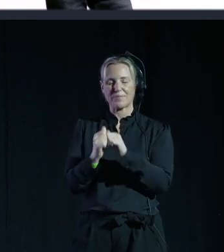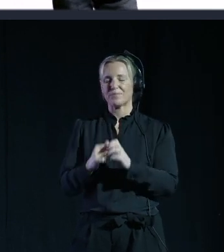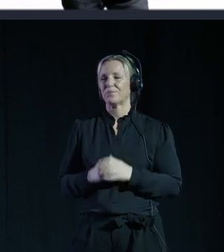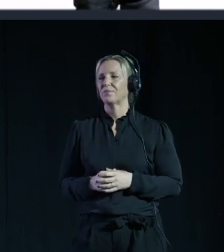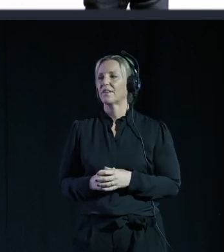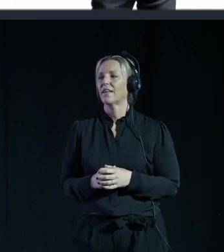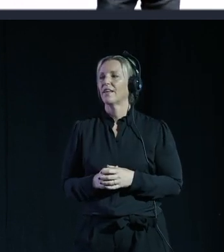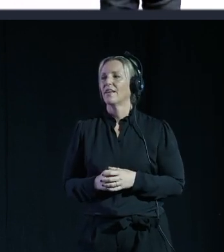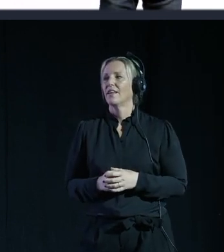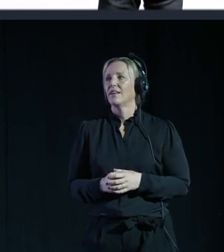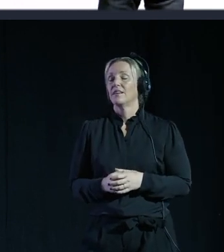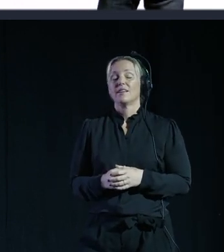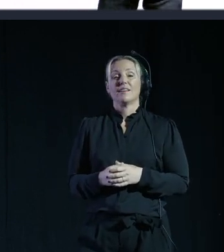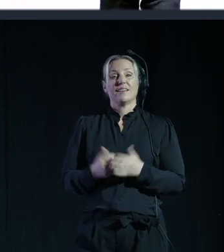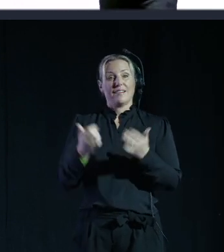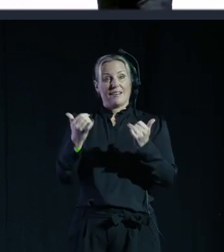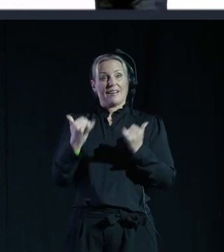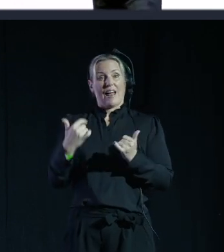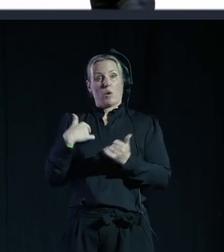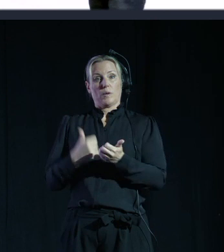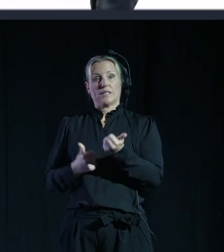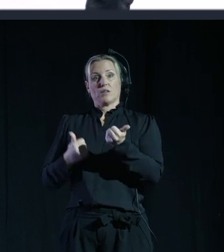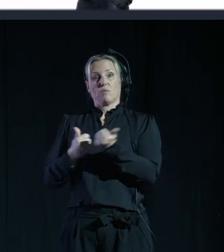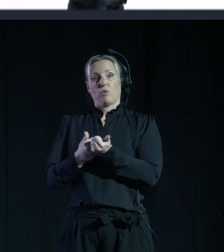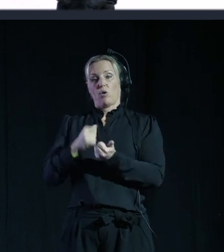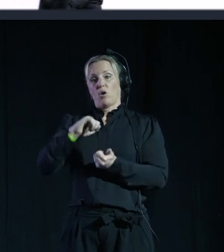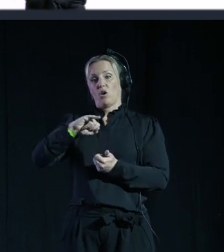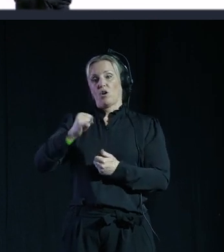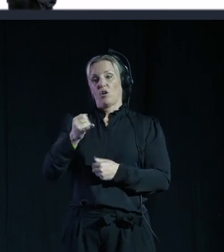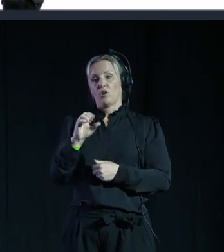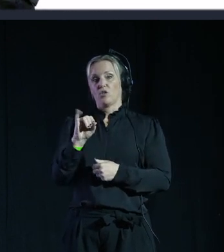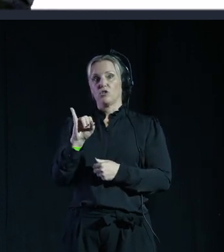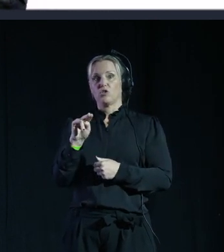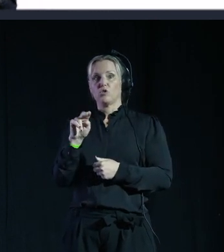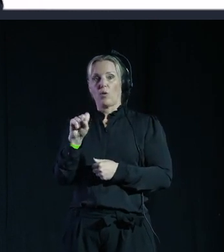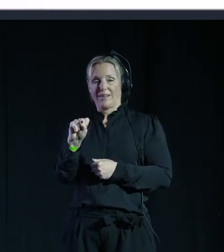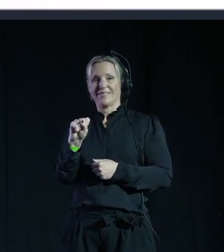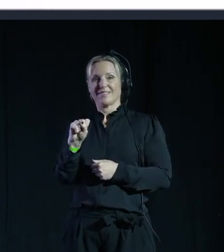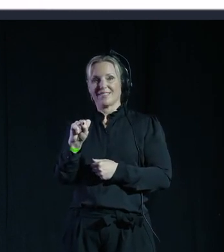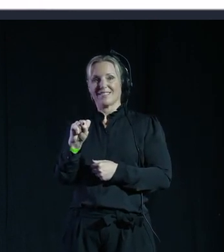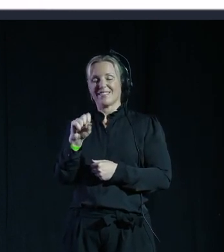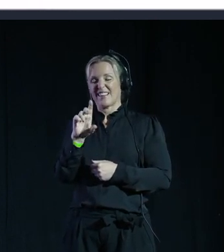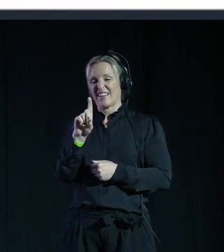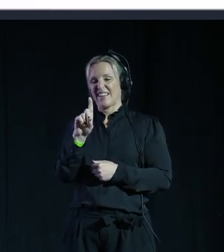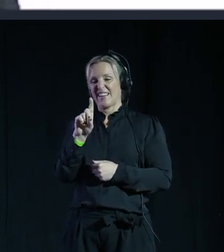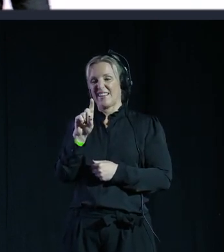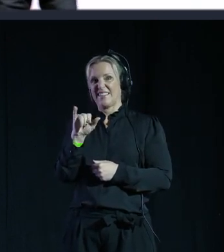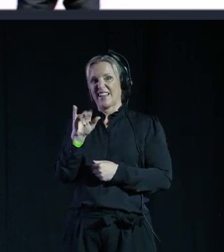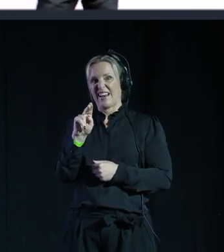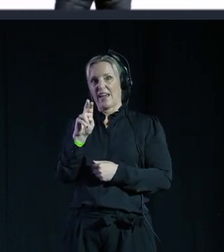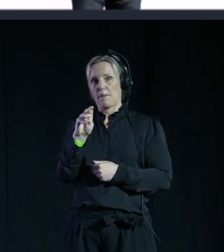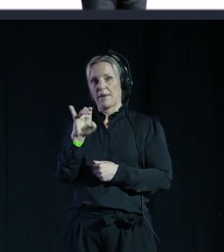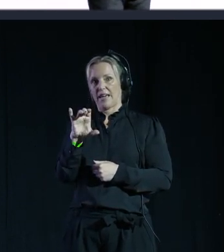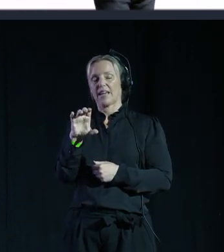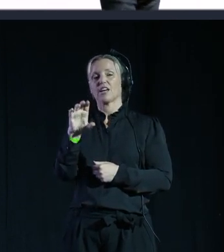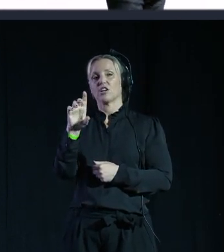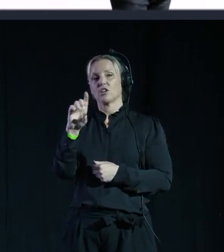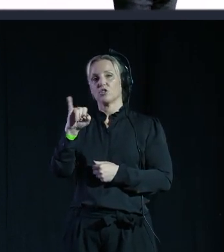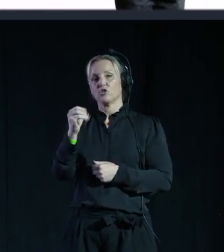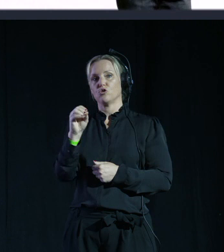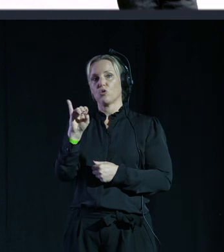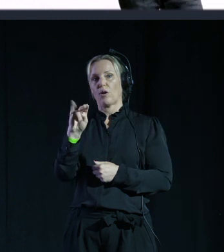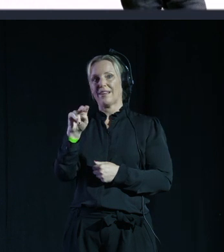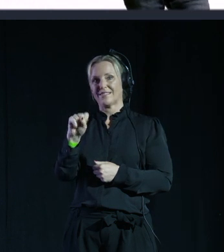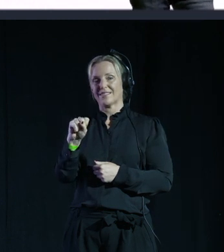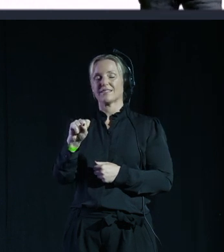now support joins. Dynamic joins are now supported. What this means and why we're saying dynamic joins is that you